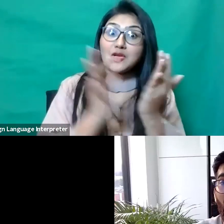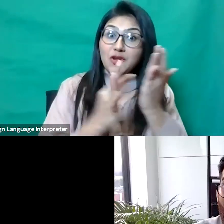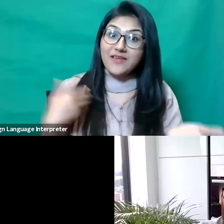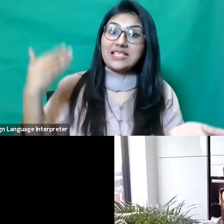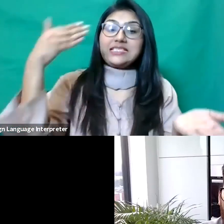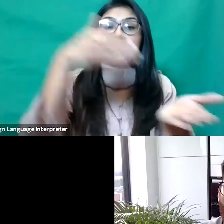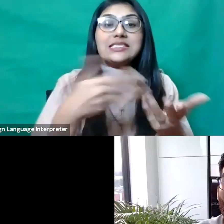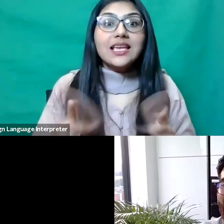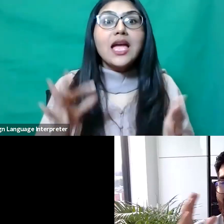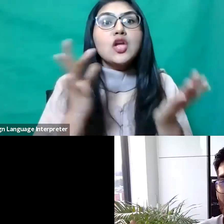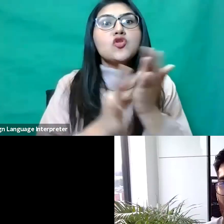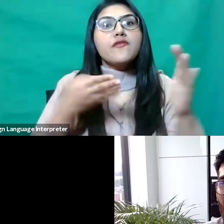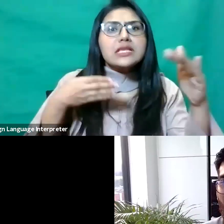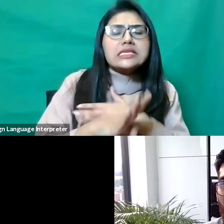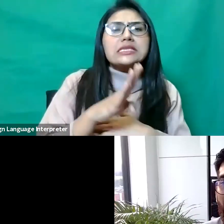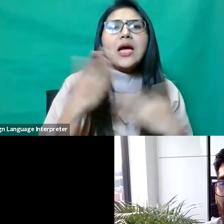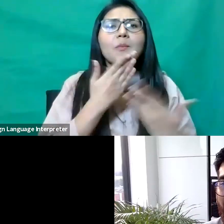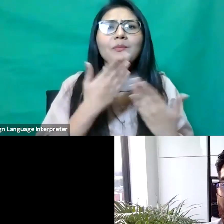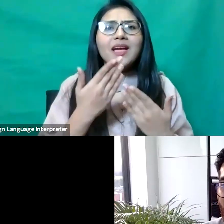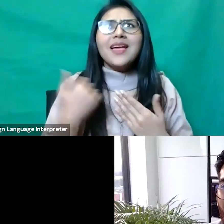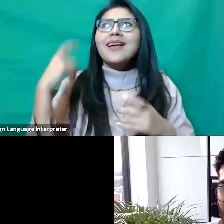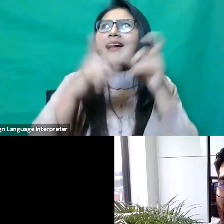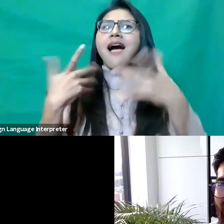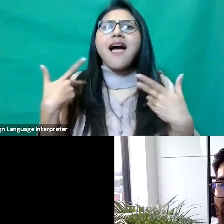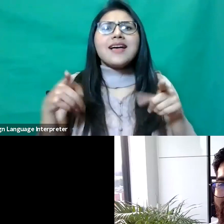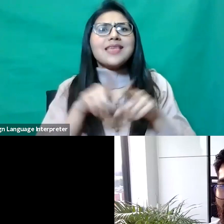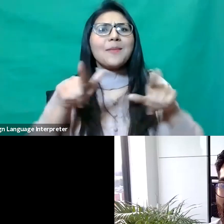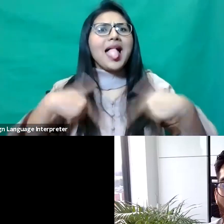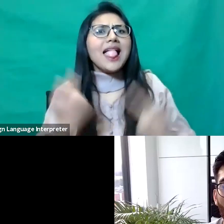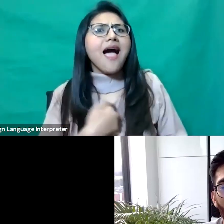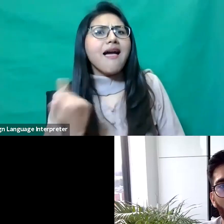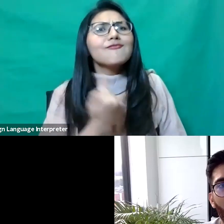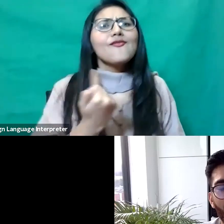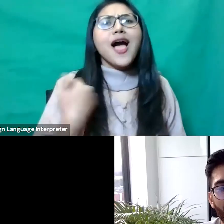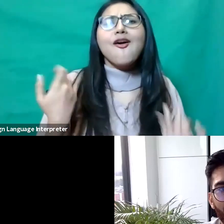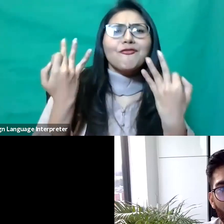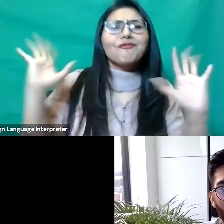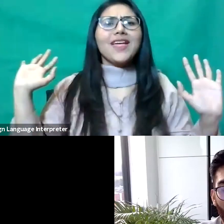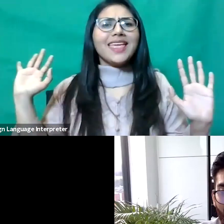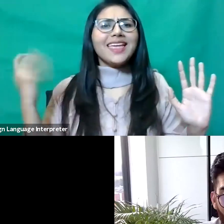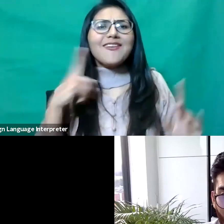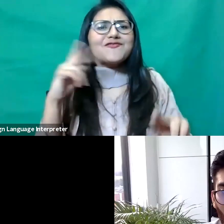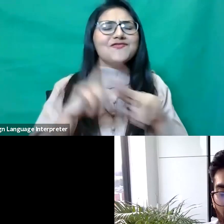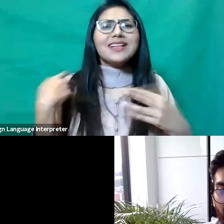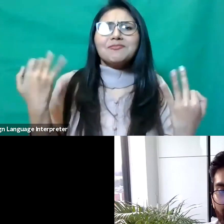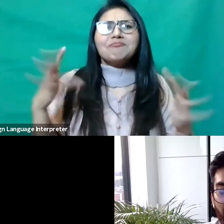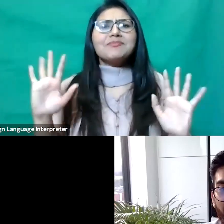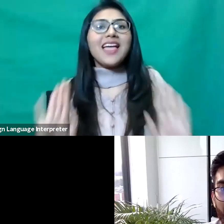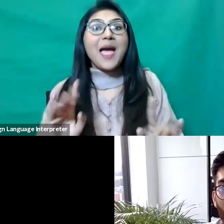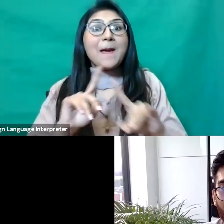But when I was at university, it's a lot of an independent lifestyle. You know what I'm saying? But it's a